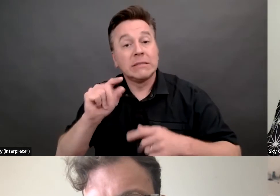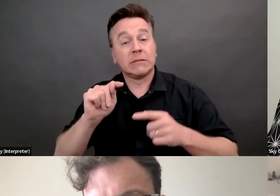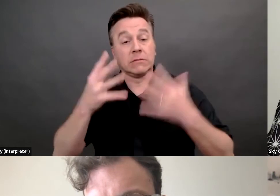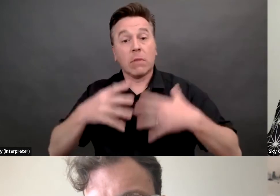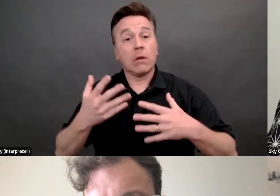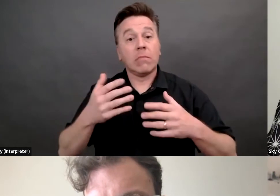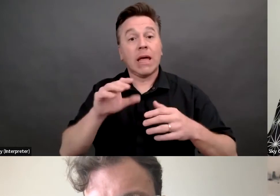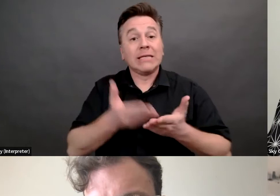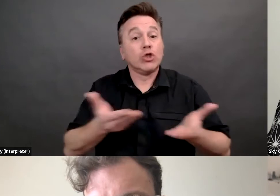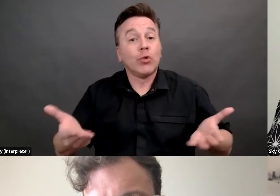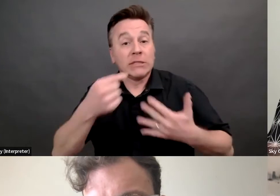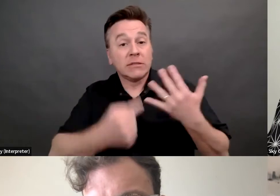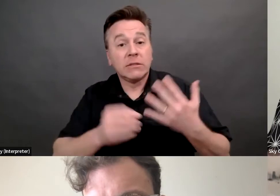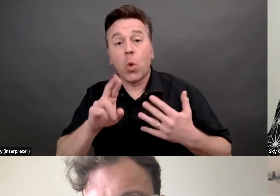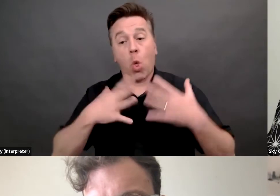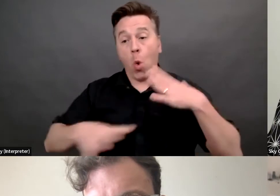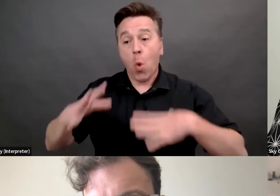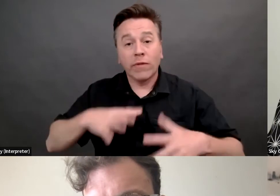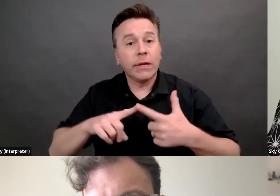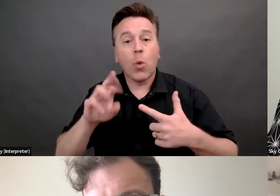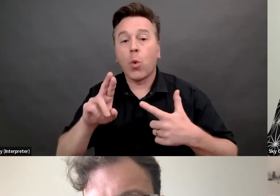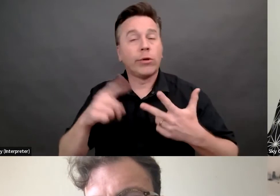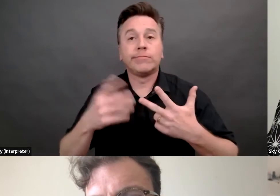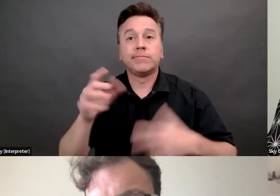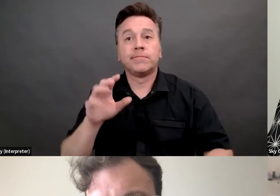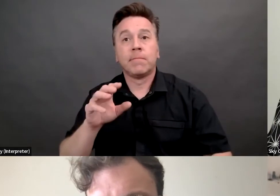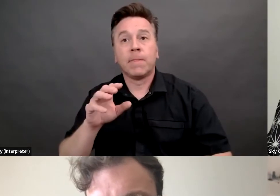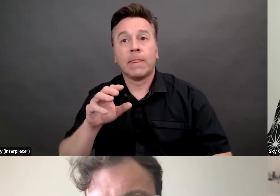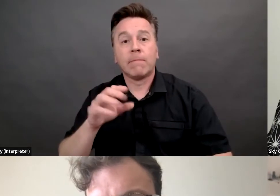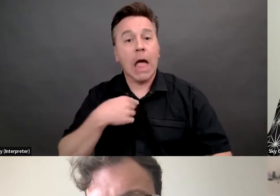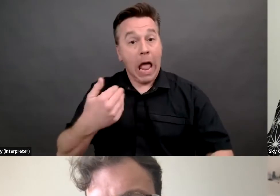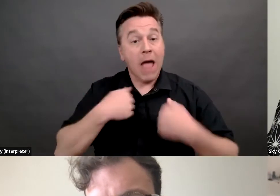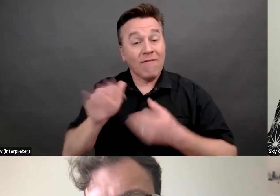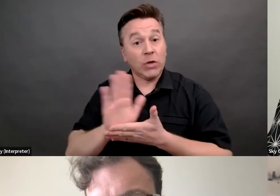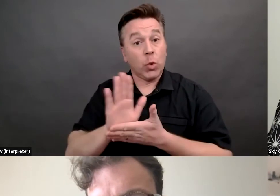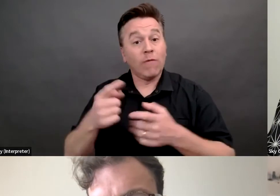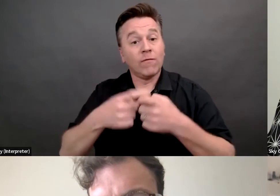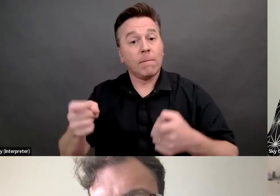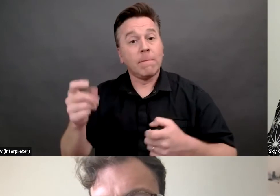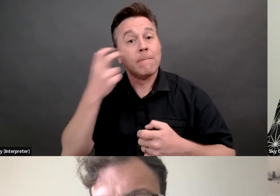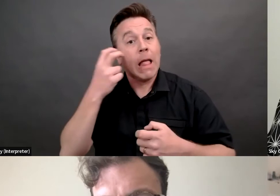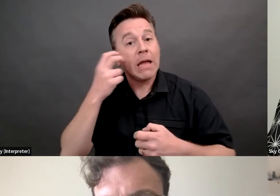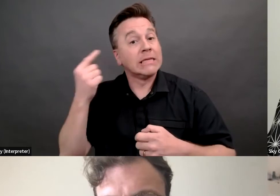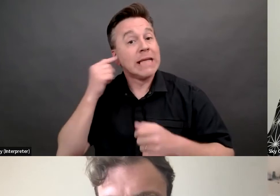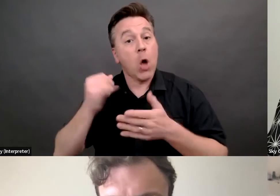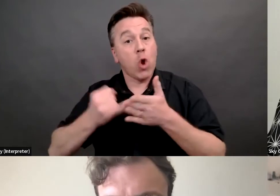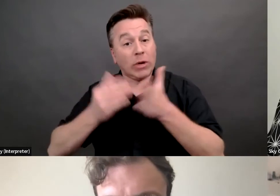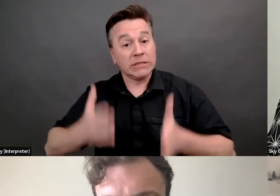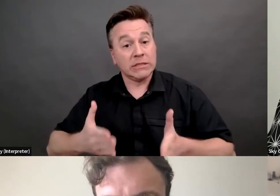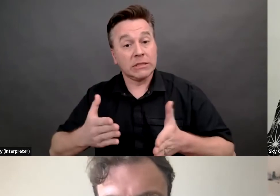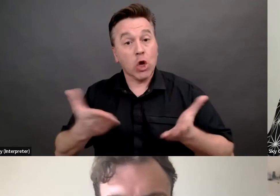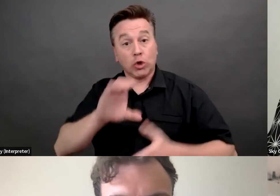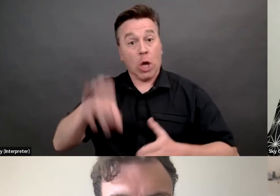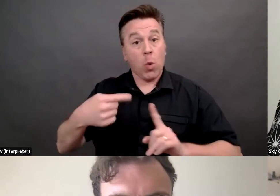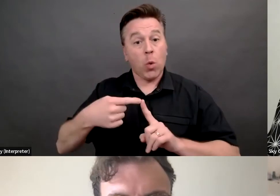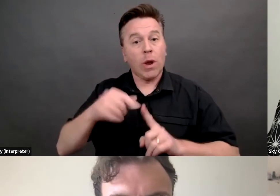whether it's accessories or clothing, or I even have a video from a blind sound artist from here in